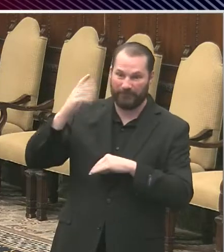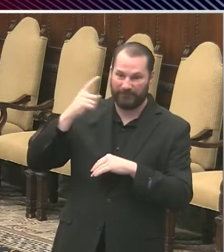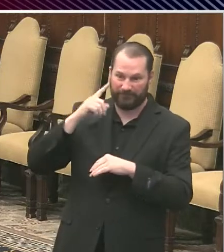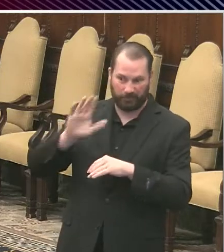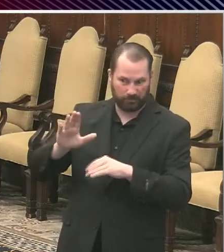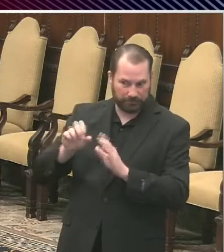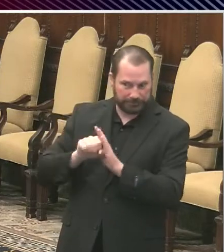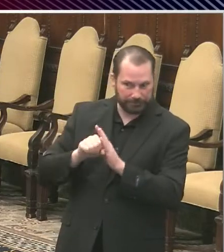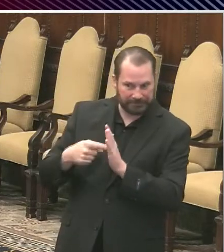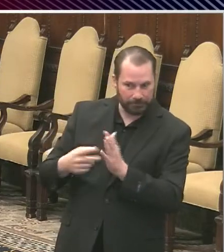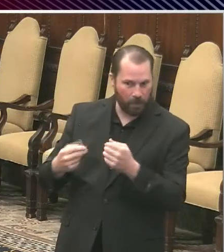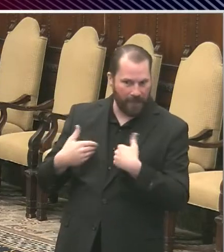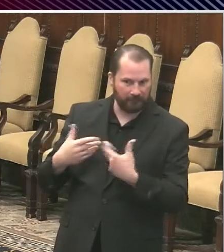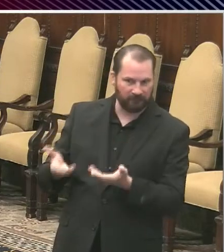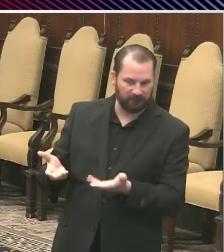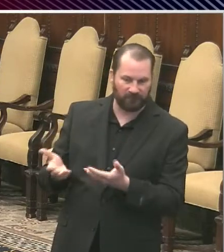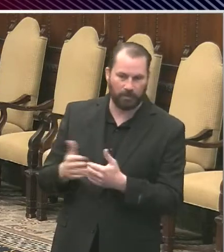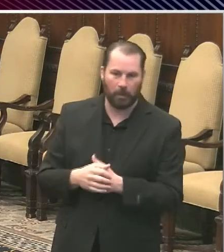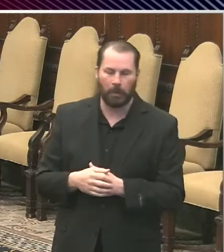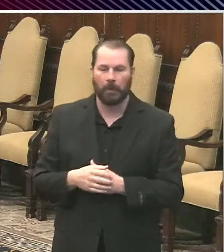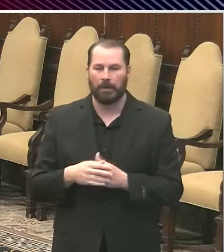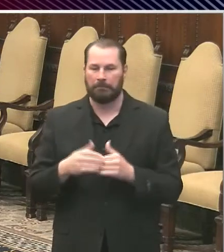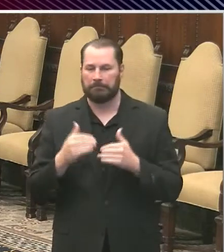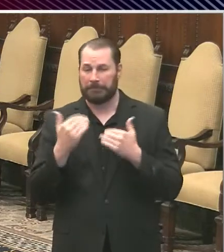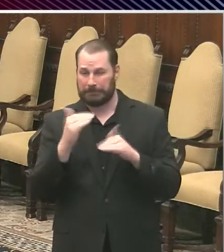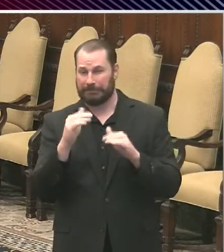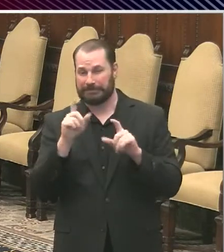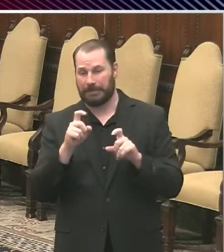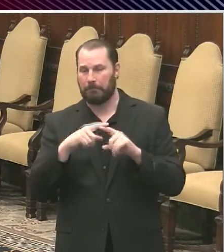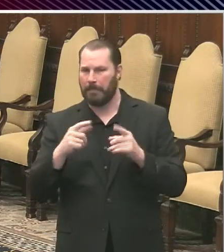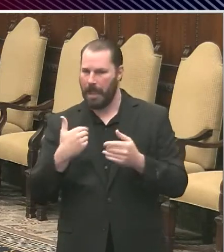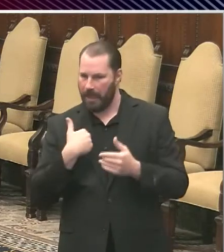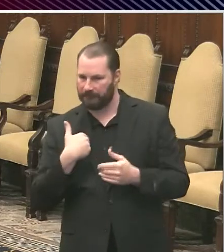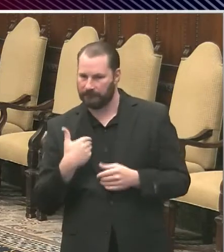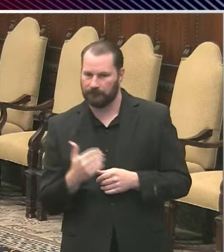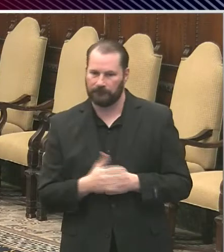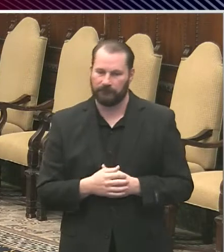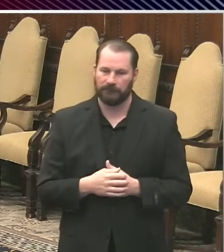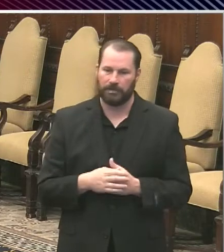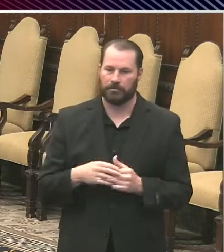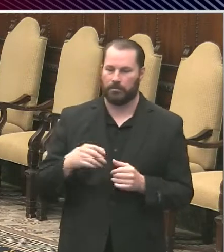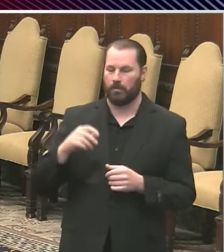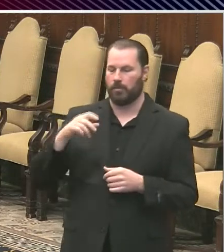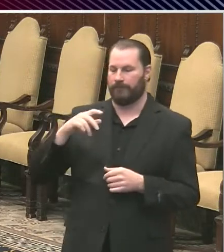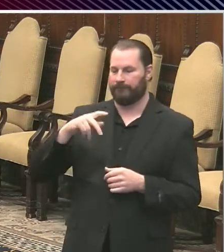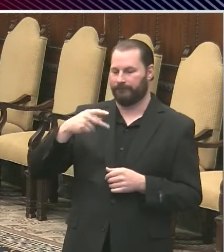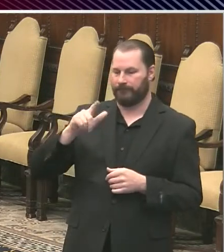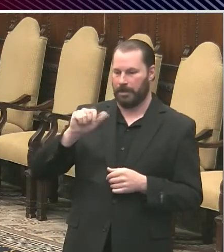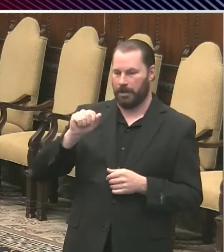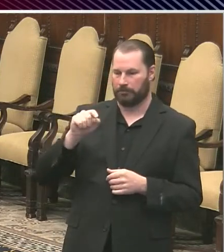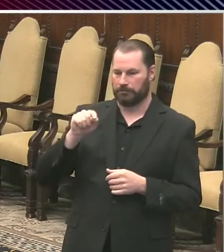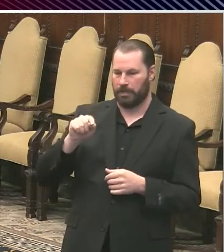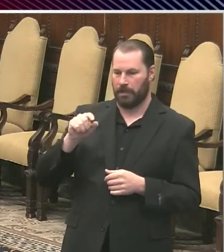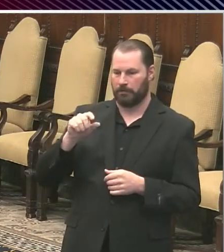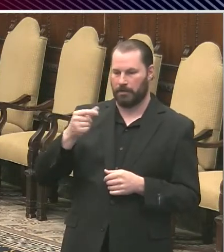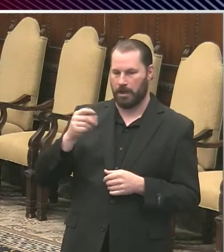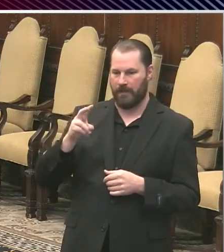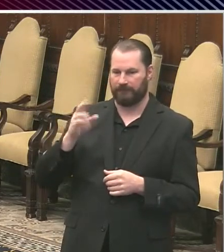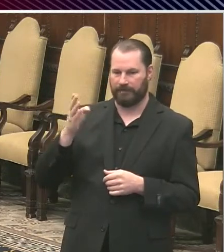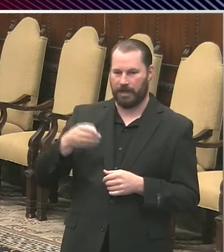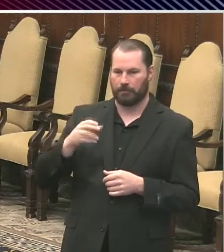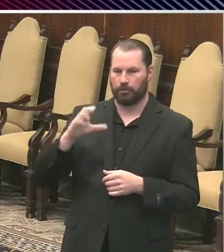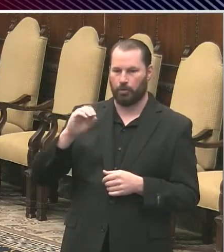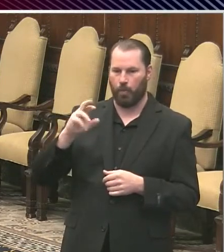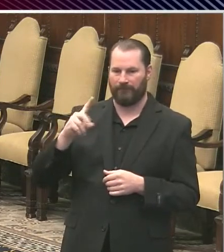our website, phila.gov/COVID, and you can see links and phone numbers about all the different sites you can go. Now, as of today, you should